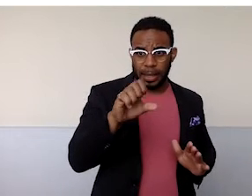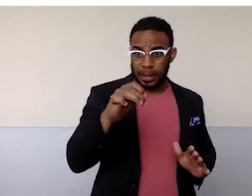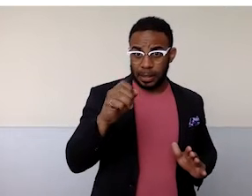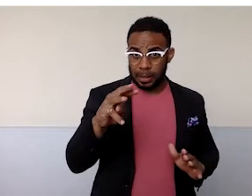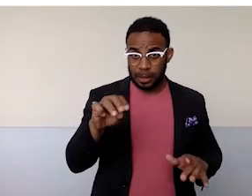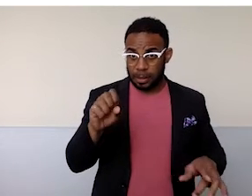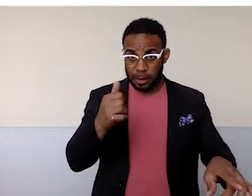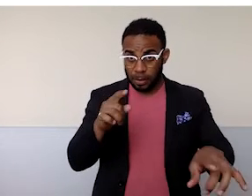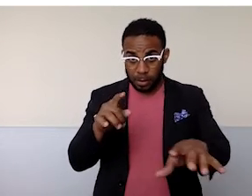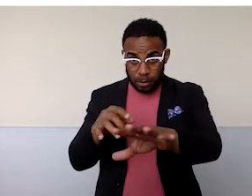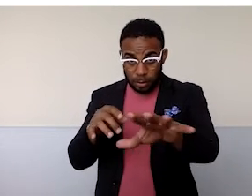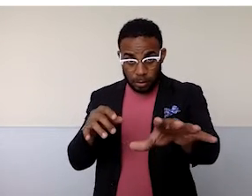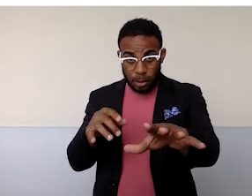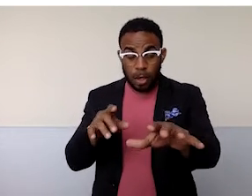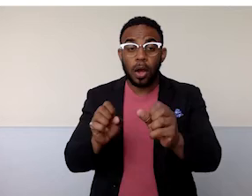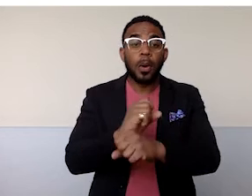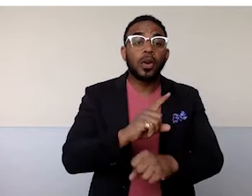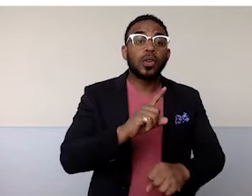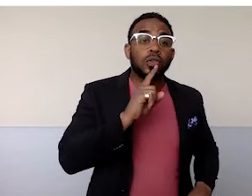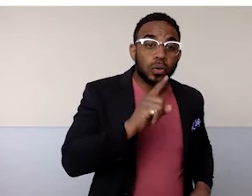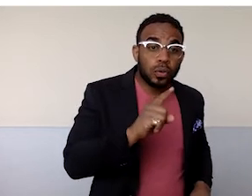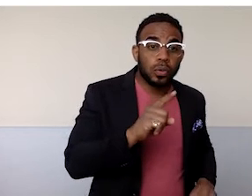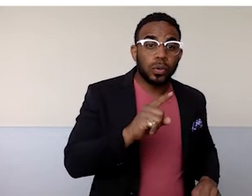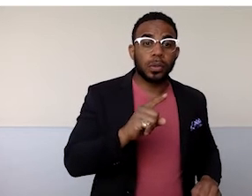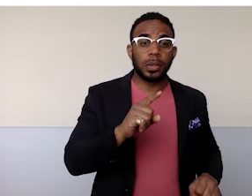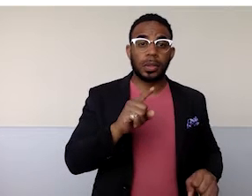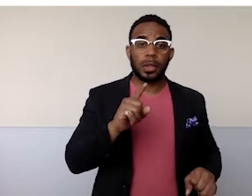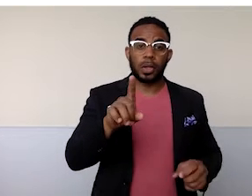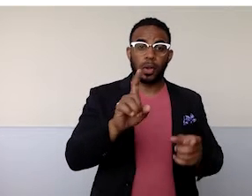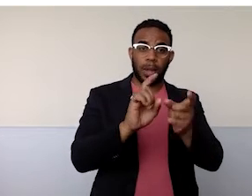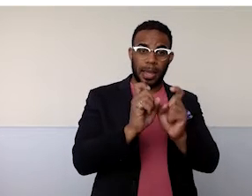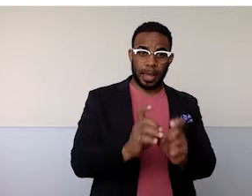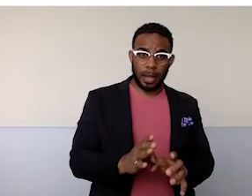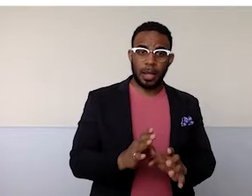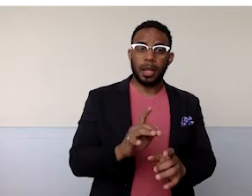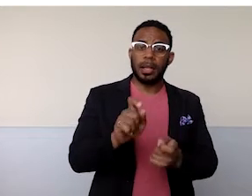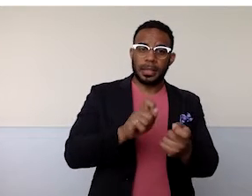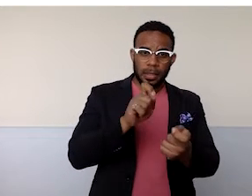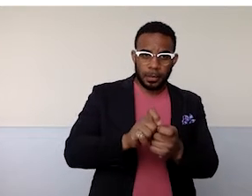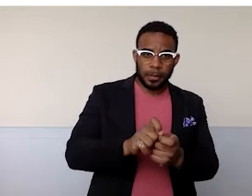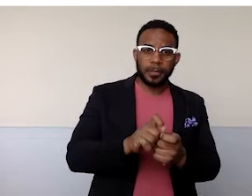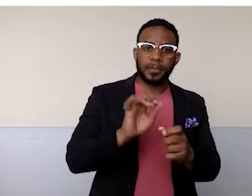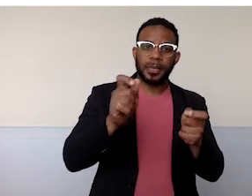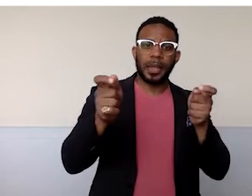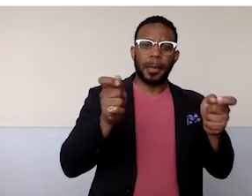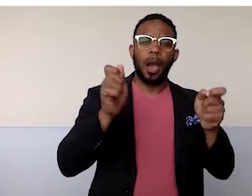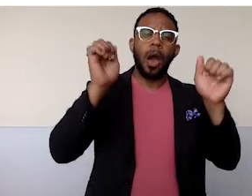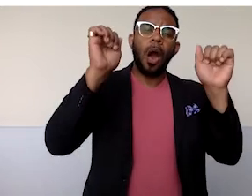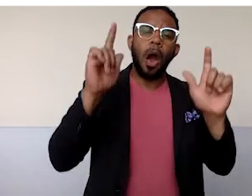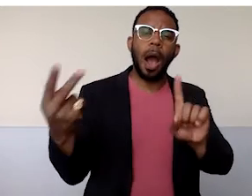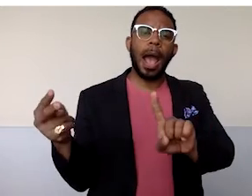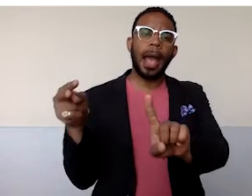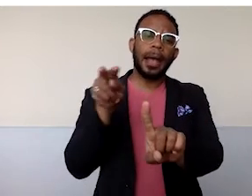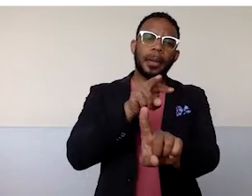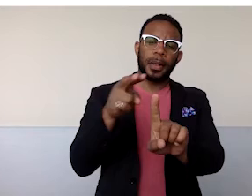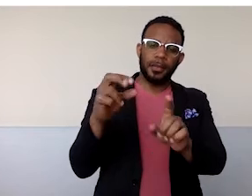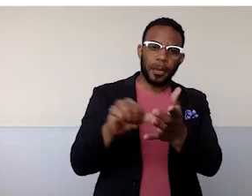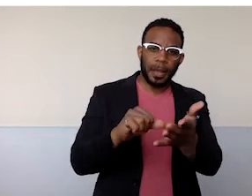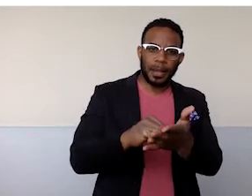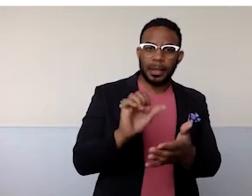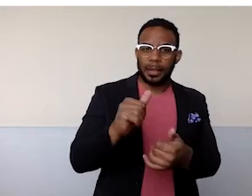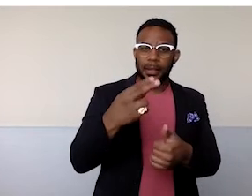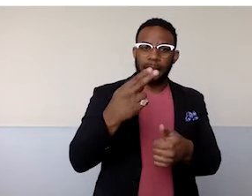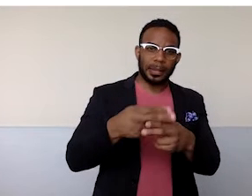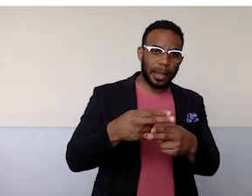anyone, whatever? You must ensure the following. Number one, you must ensure that your editors can manage all aspects of pages.